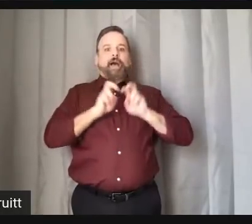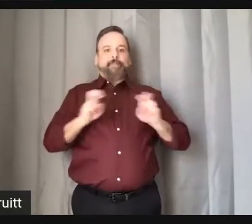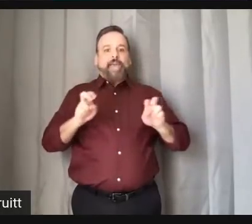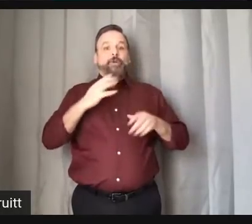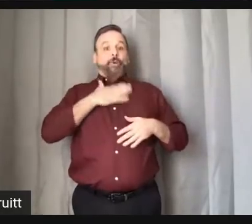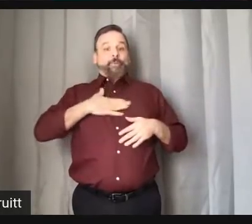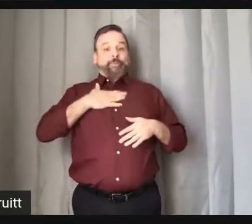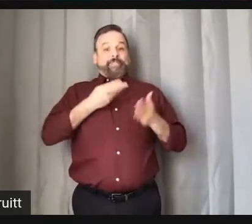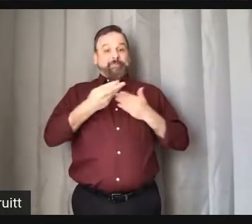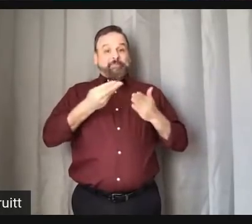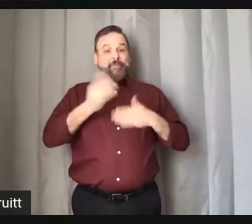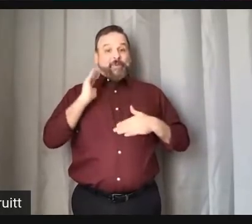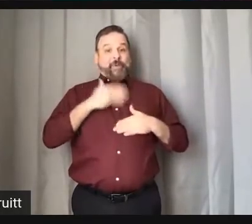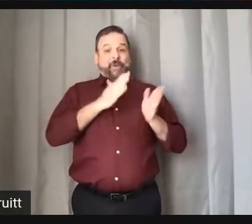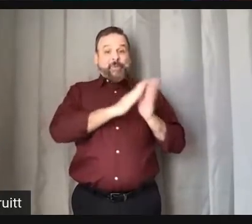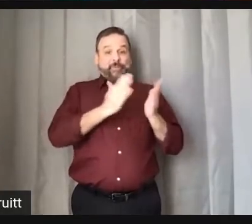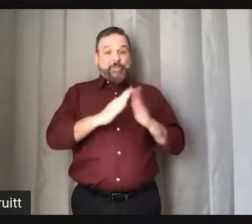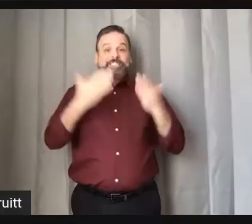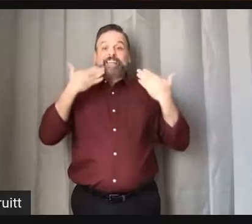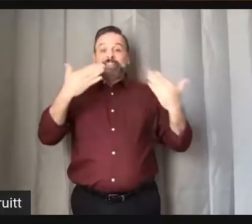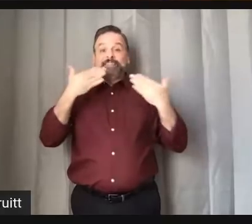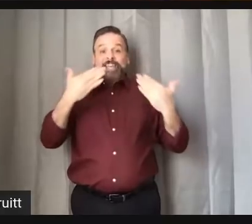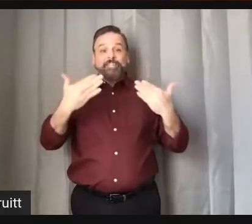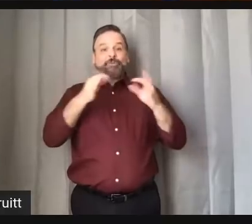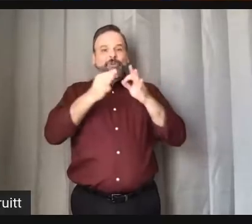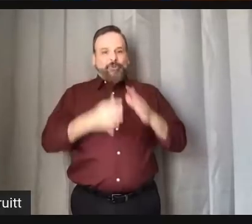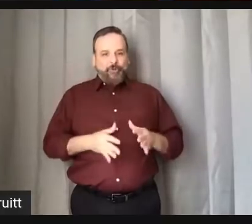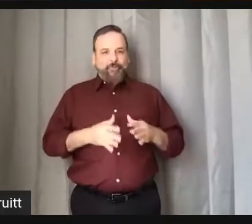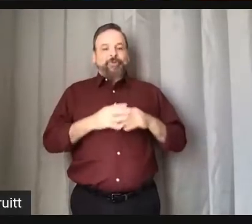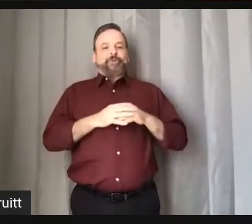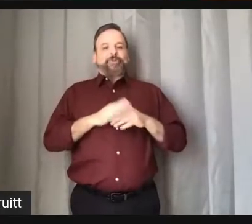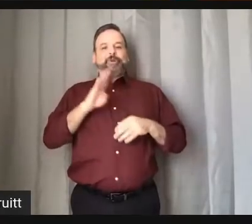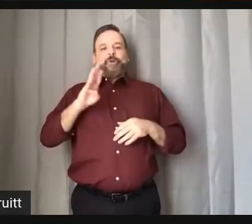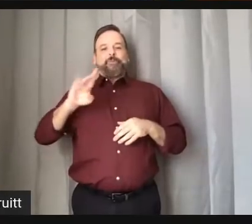pick up our books. Thank you so much to our interpreter,